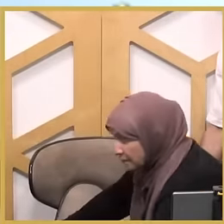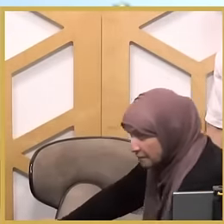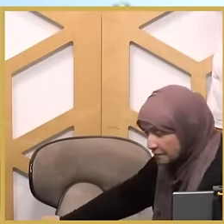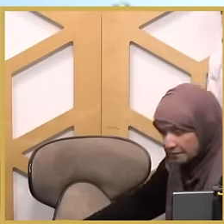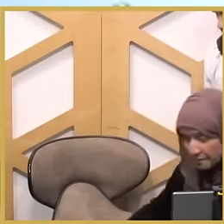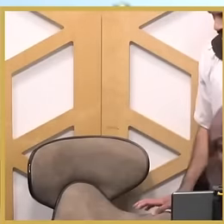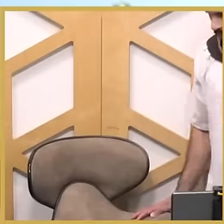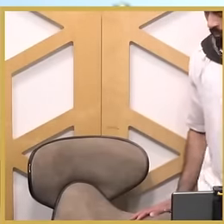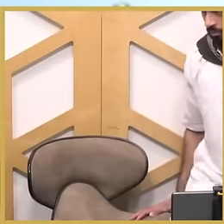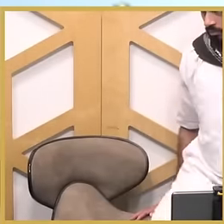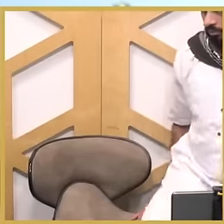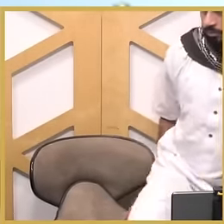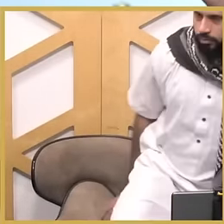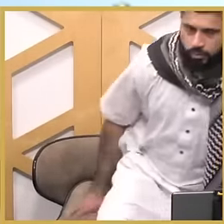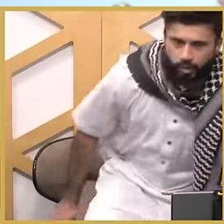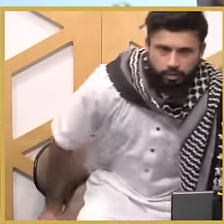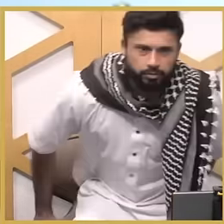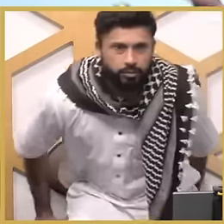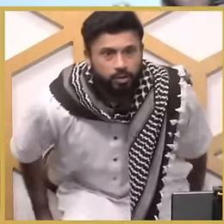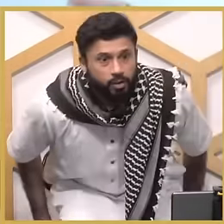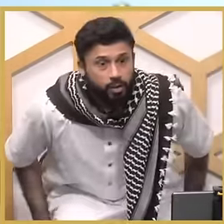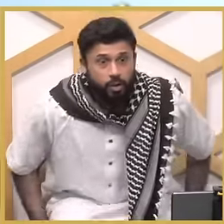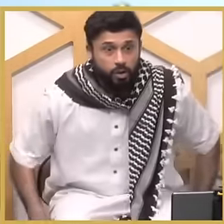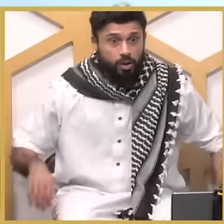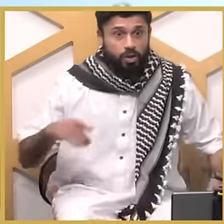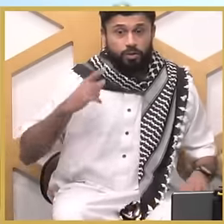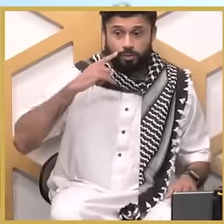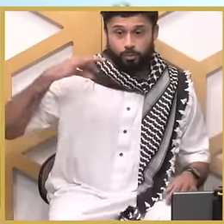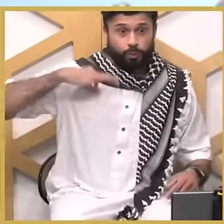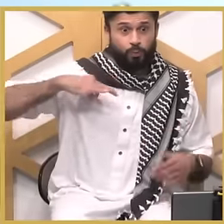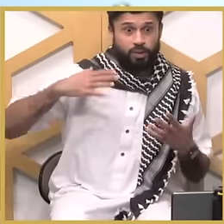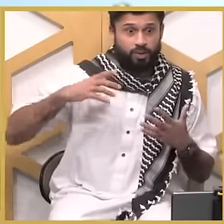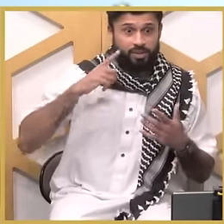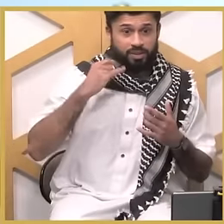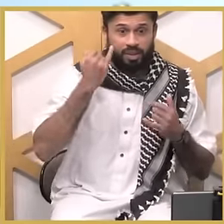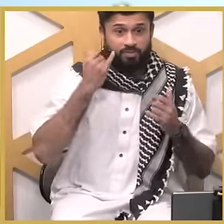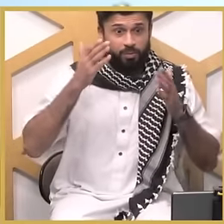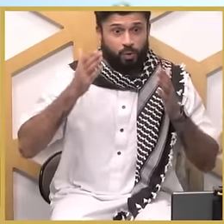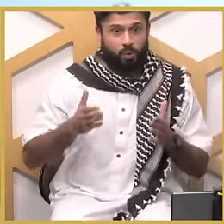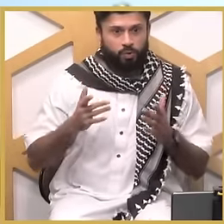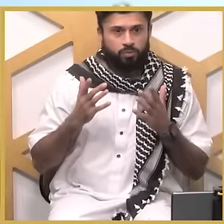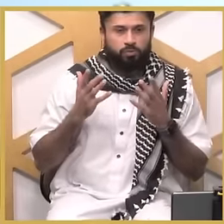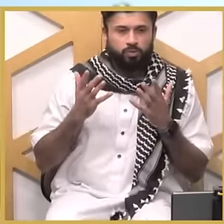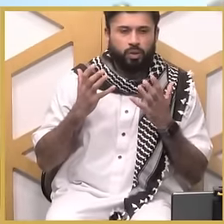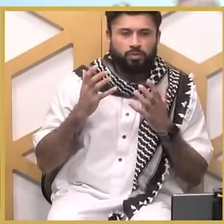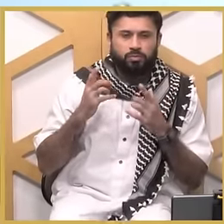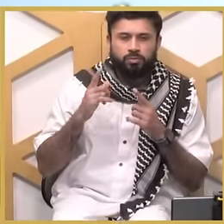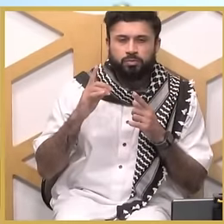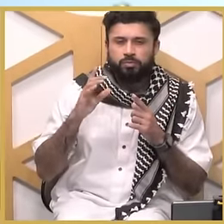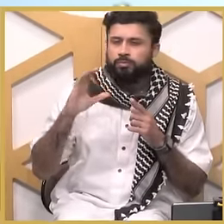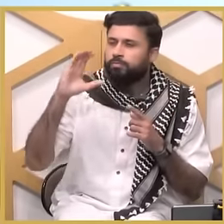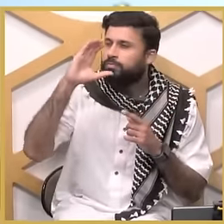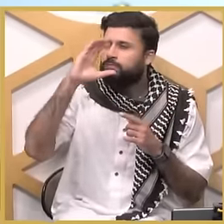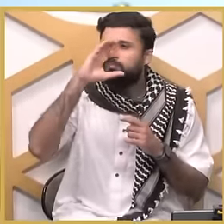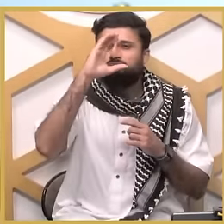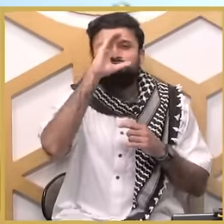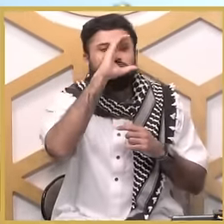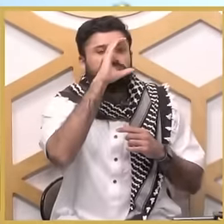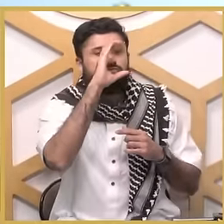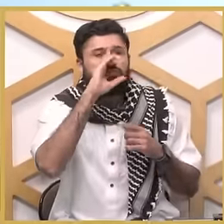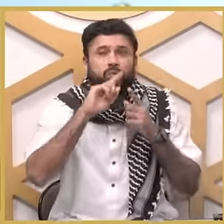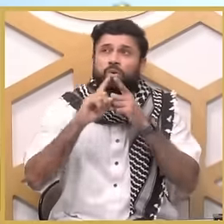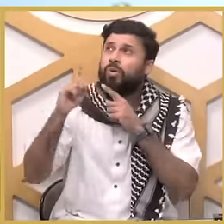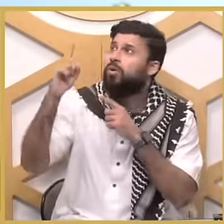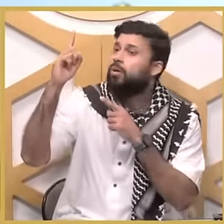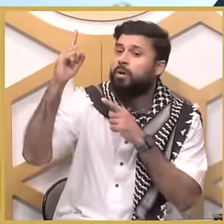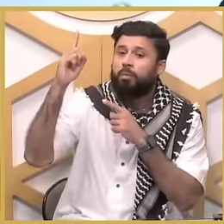this is a person who is seeking Allah subhanahu wa ta'ala, jahadu fina, they're striving in Allah, that could be in tawbah. Allah subhanahu wa